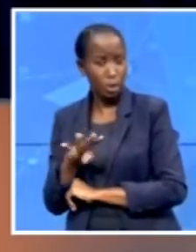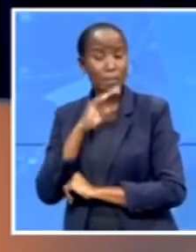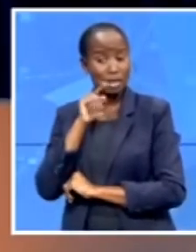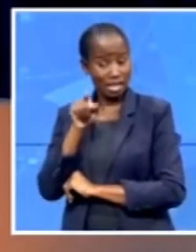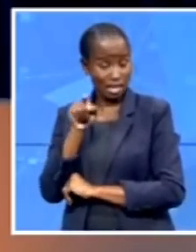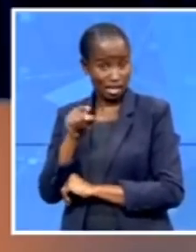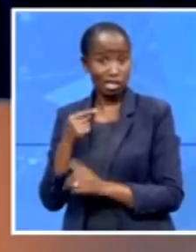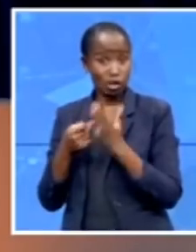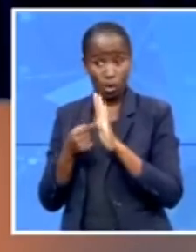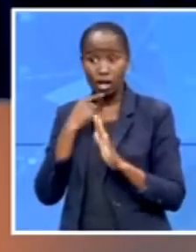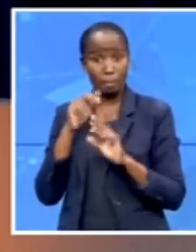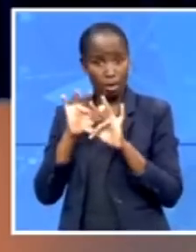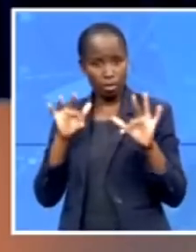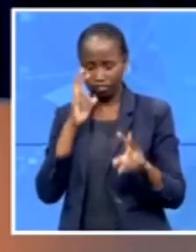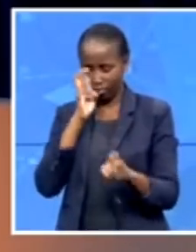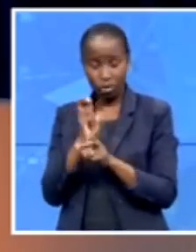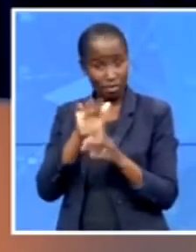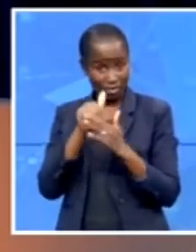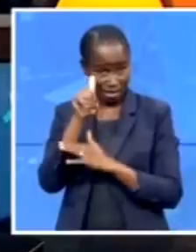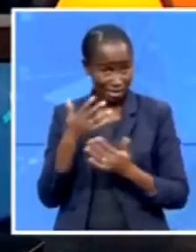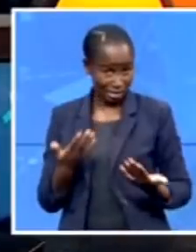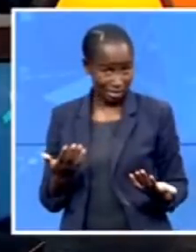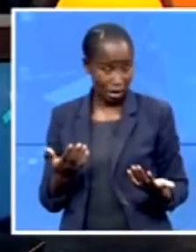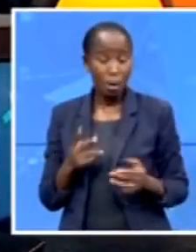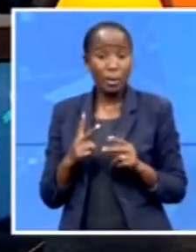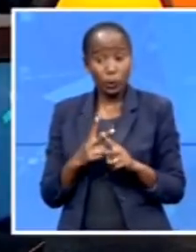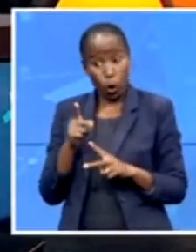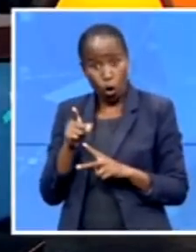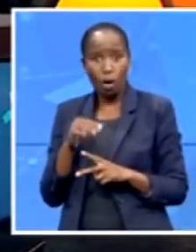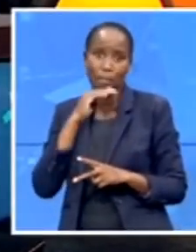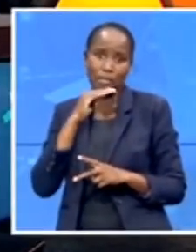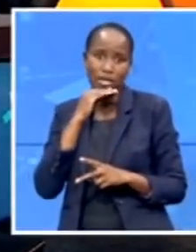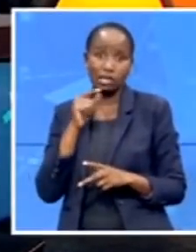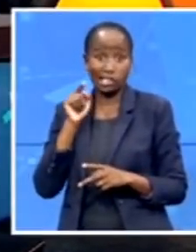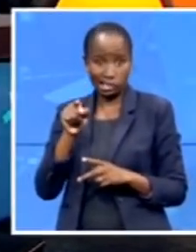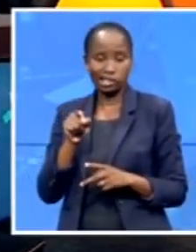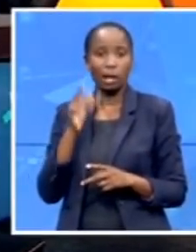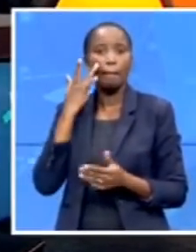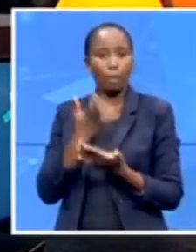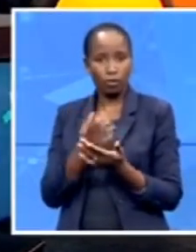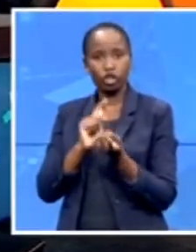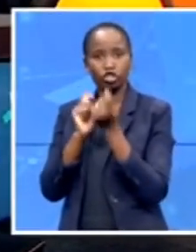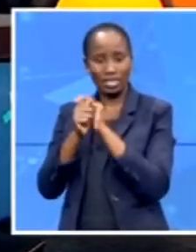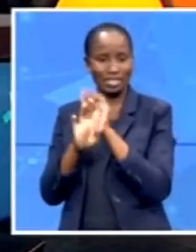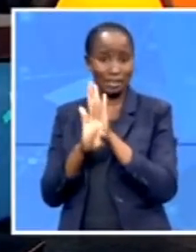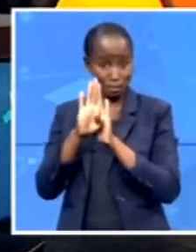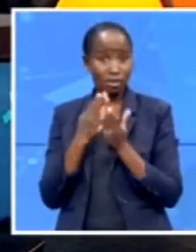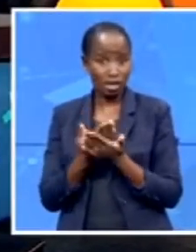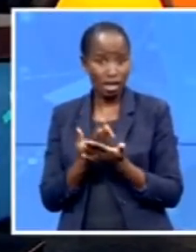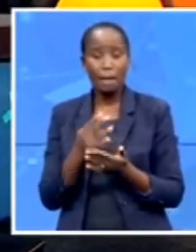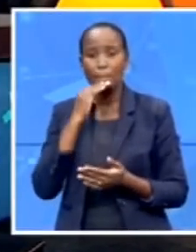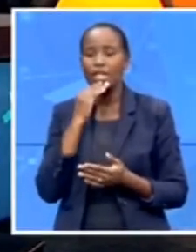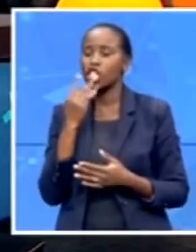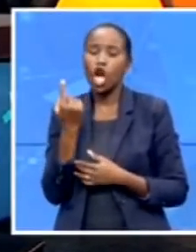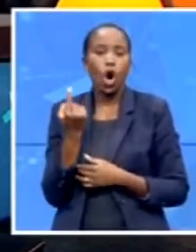also necessarily translate to them saying, this is the change that I'm making? This is the only way I can effect change, by not voting? Yeah,